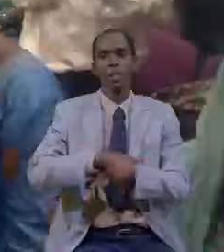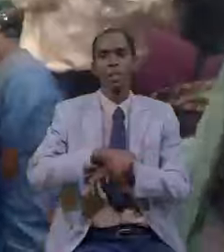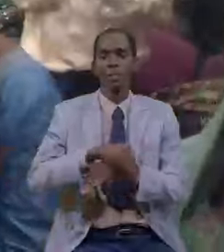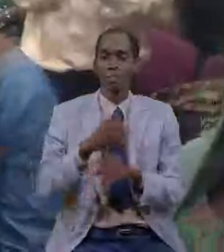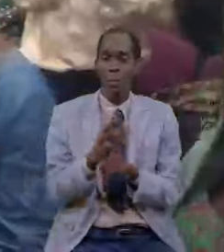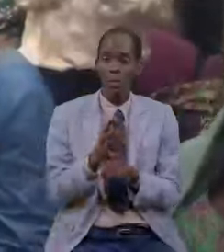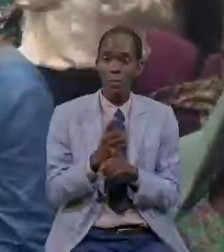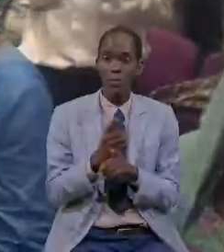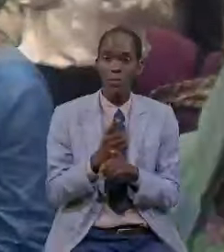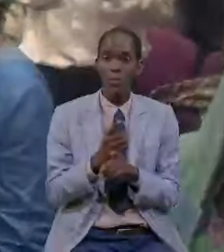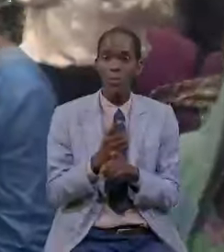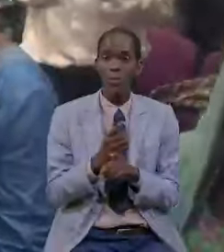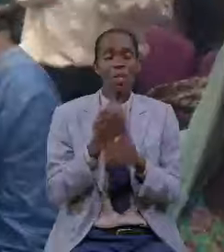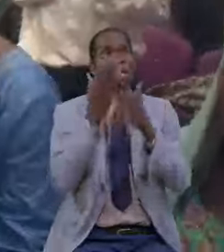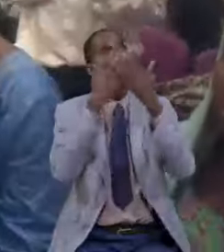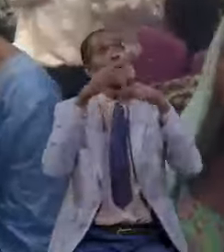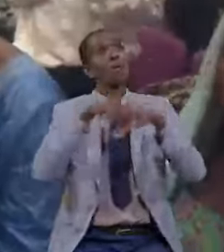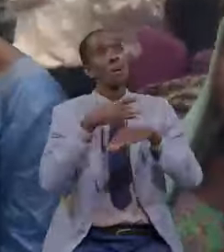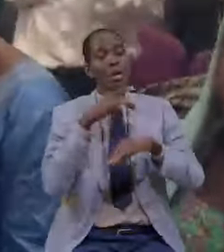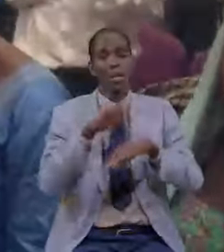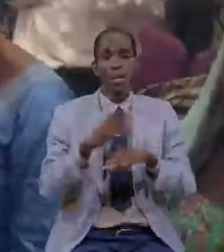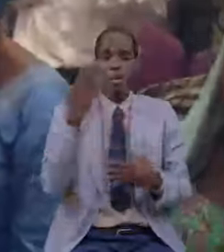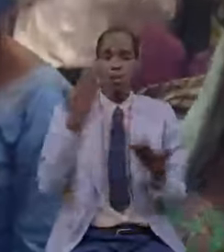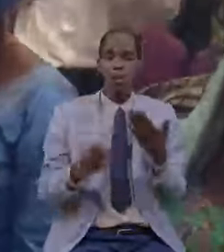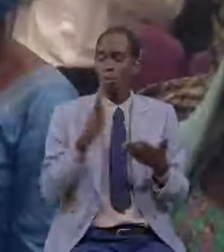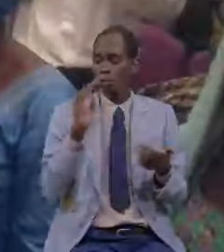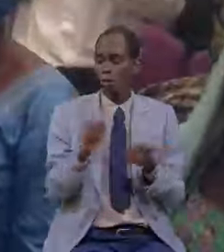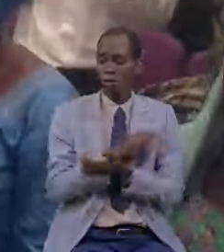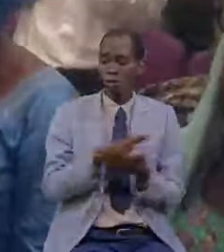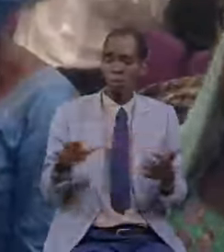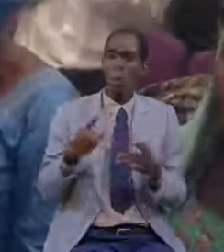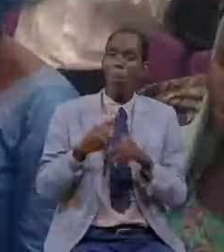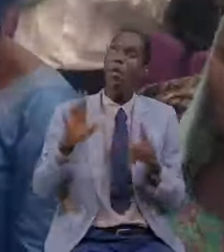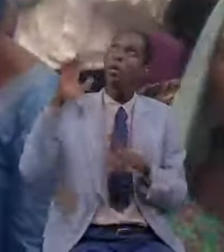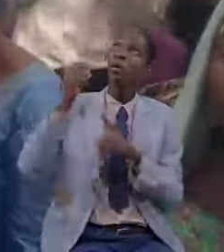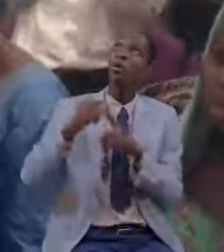Heaven and earth may pass away, but his word shall not pass away.